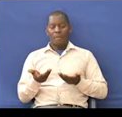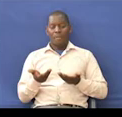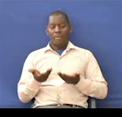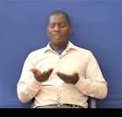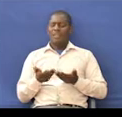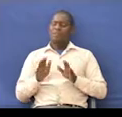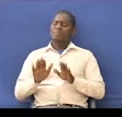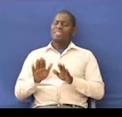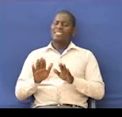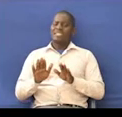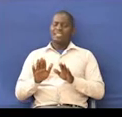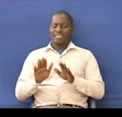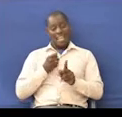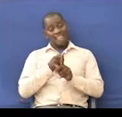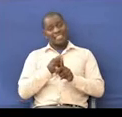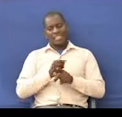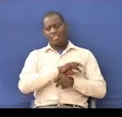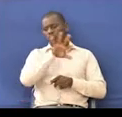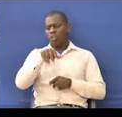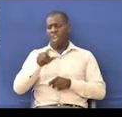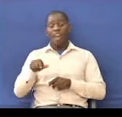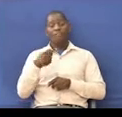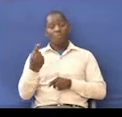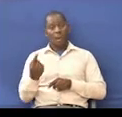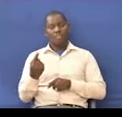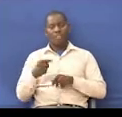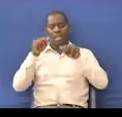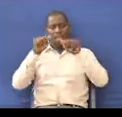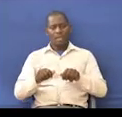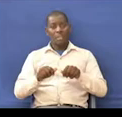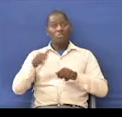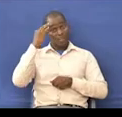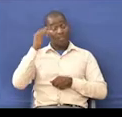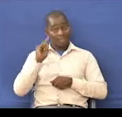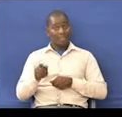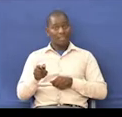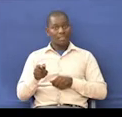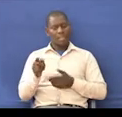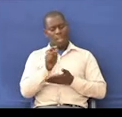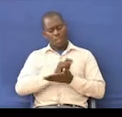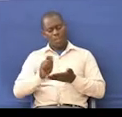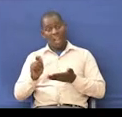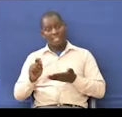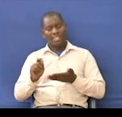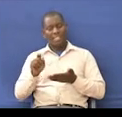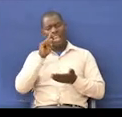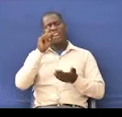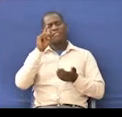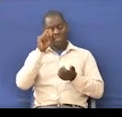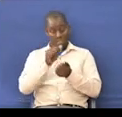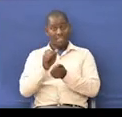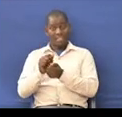please, please, please, I insist for every one of us to make sure that you write on every